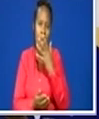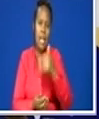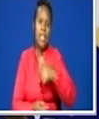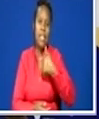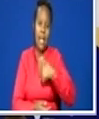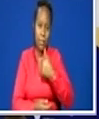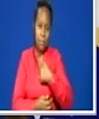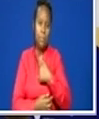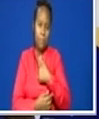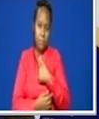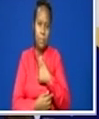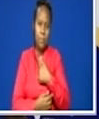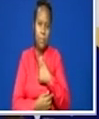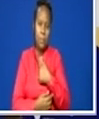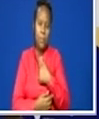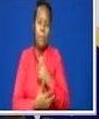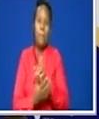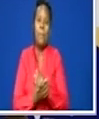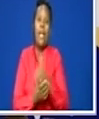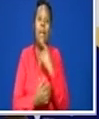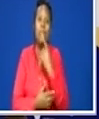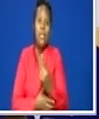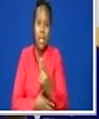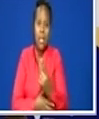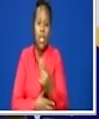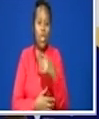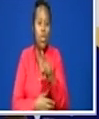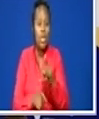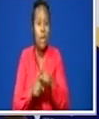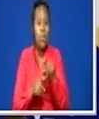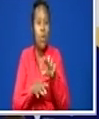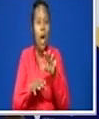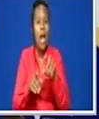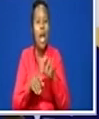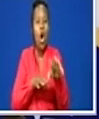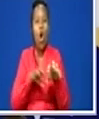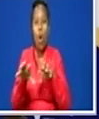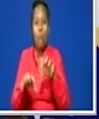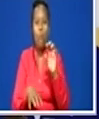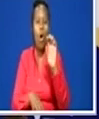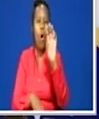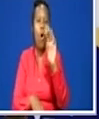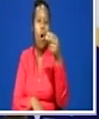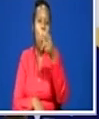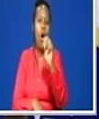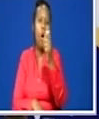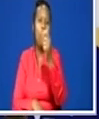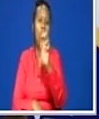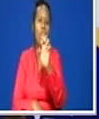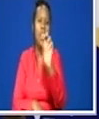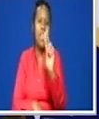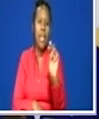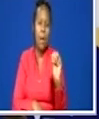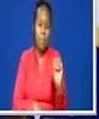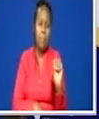warming us up. Yes. Okay. So, and I've said you are a homeotherm. I am a homeotherm. Now, yes, Jack homeotherm.